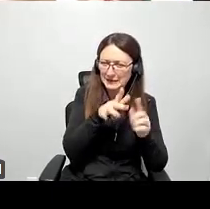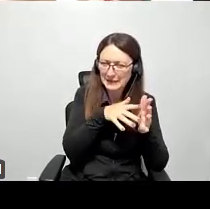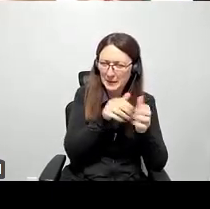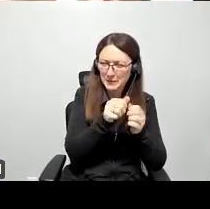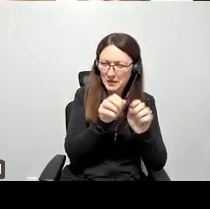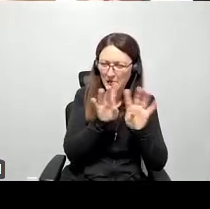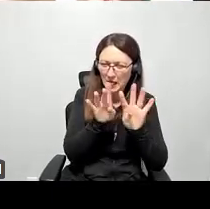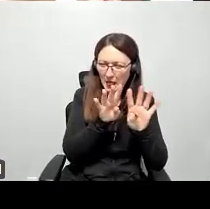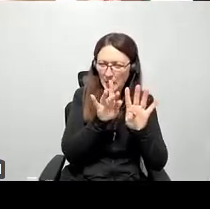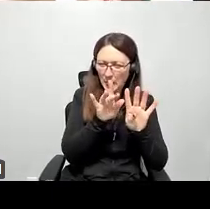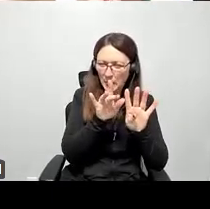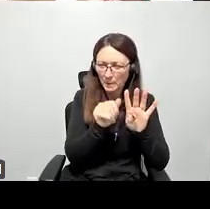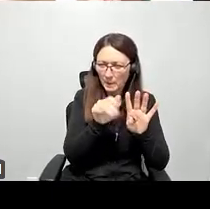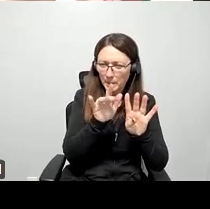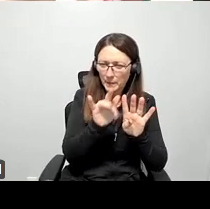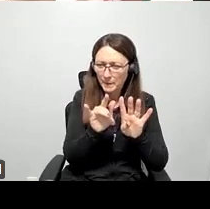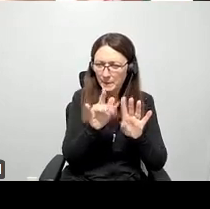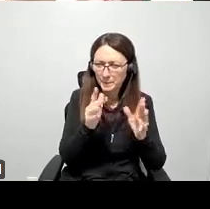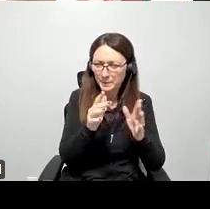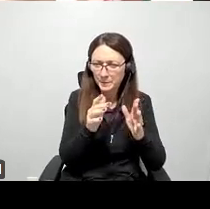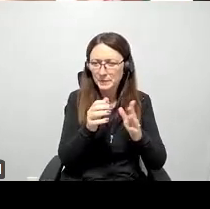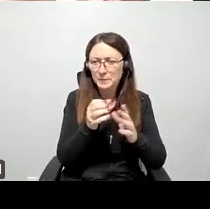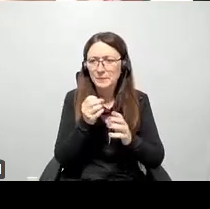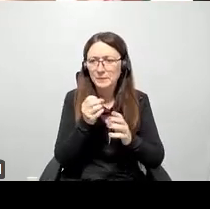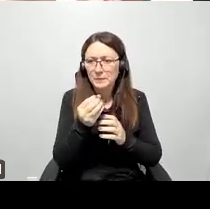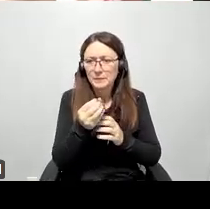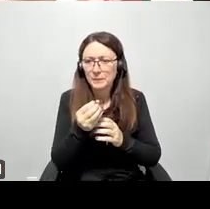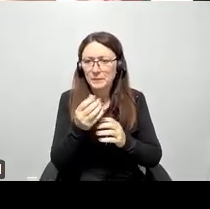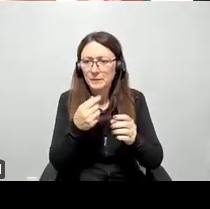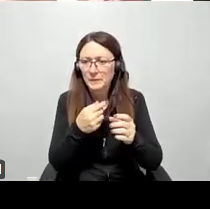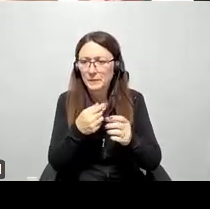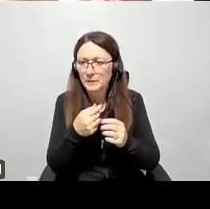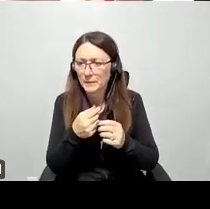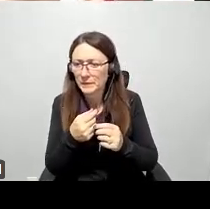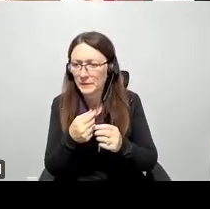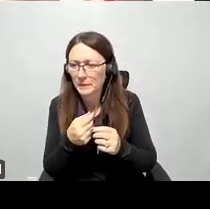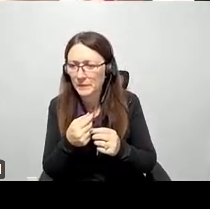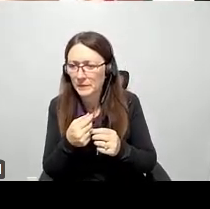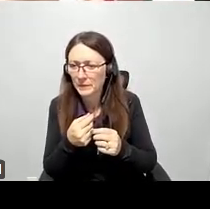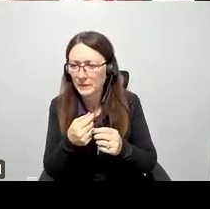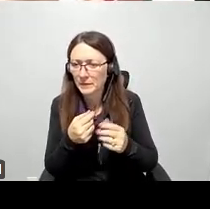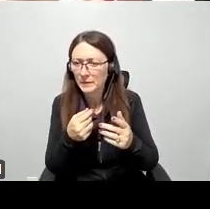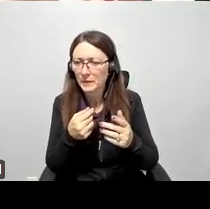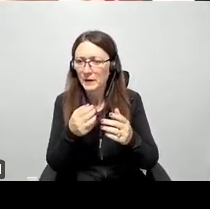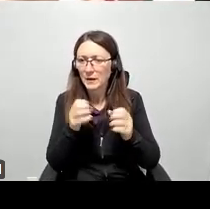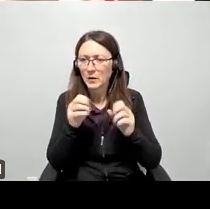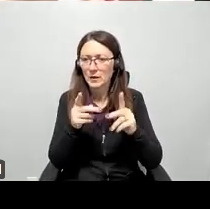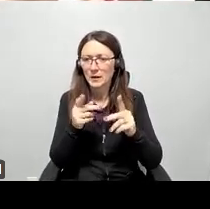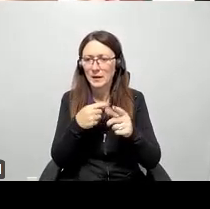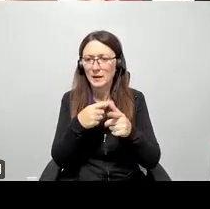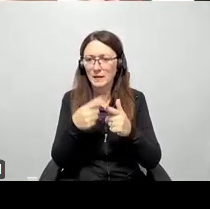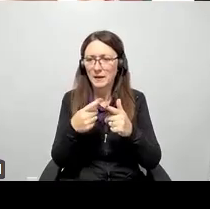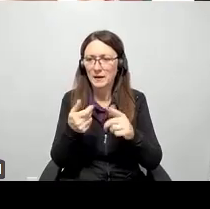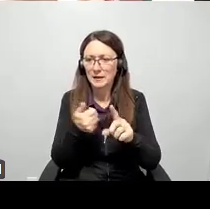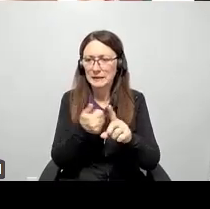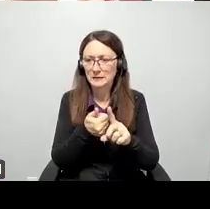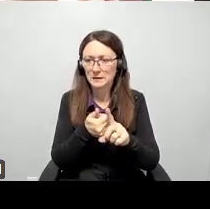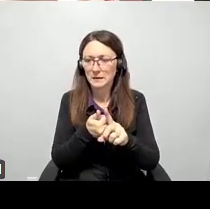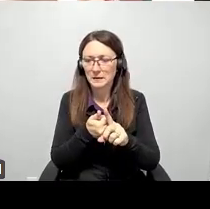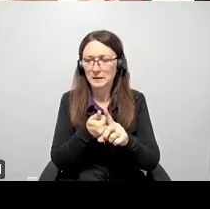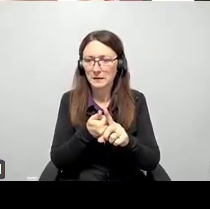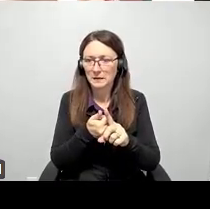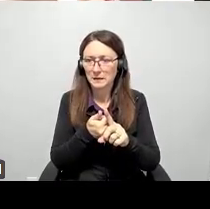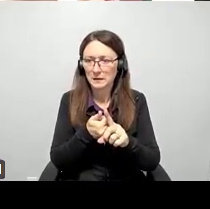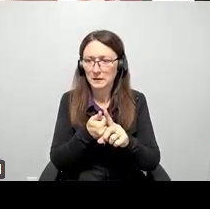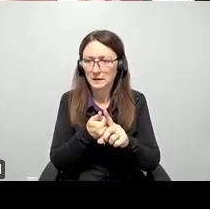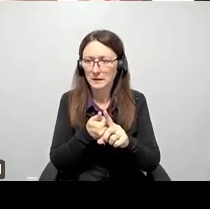cells here. And then we have this sort of degraded signal that's going up to the brain.